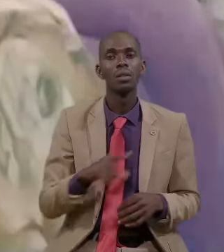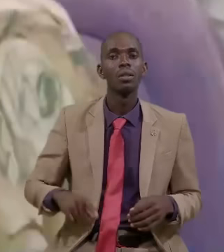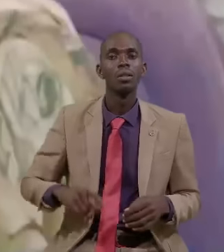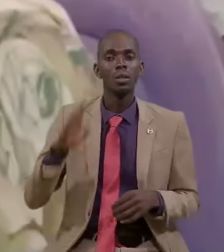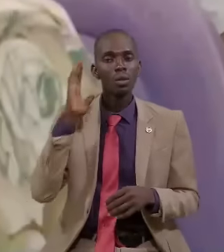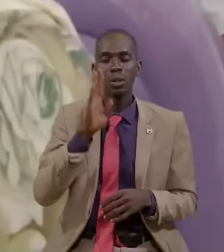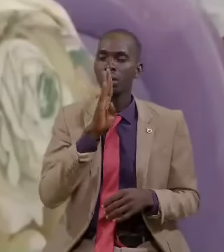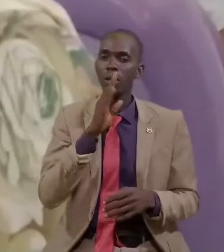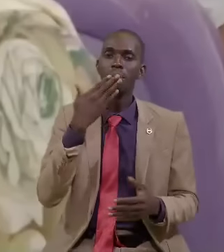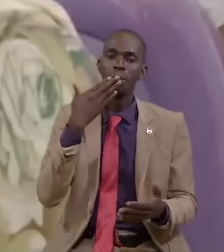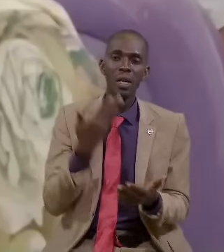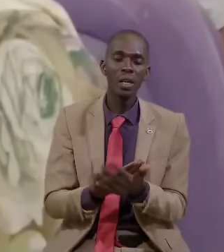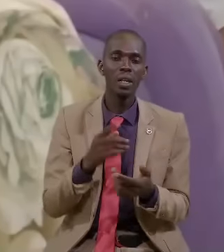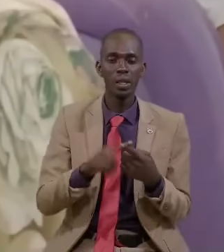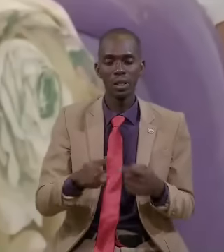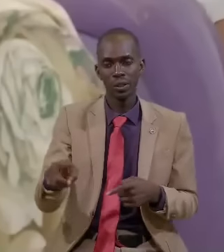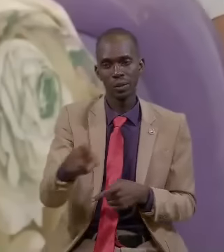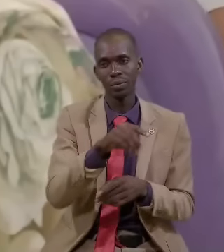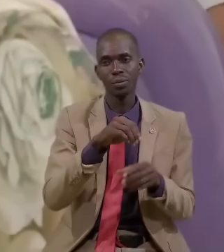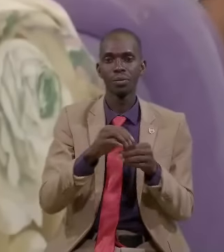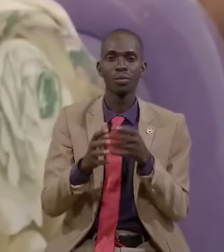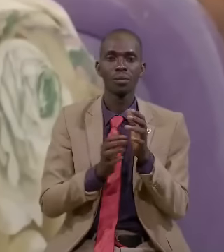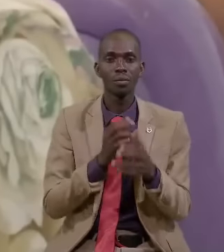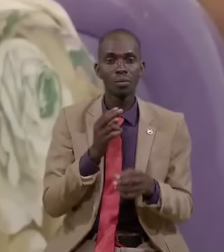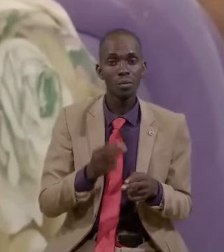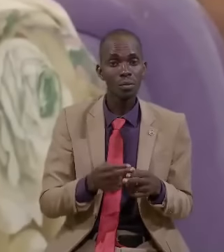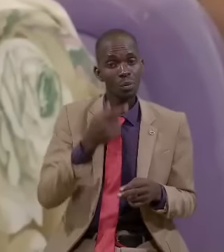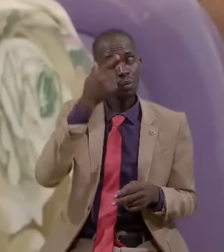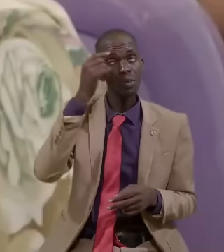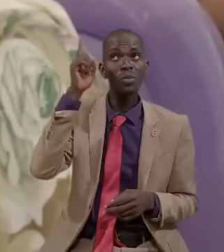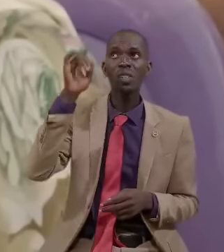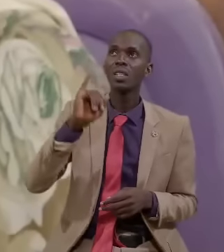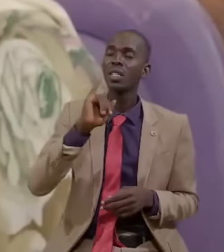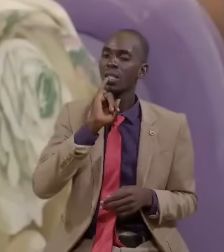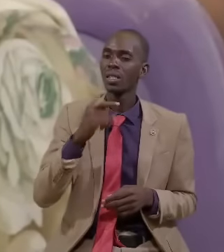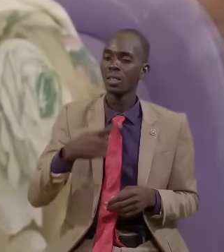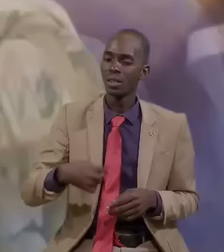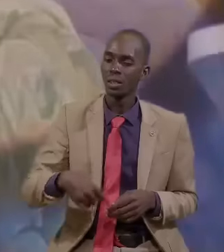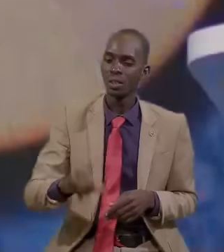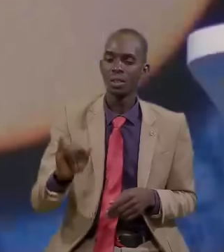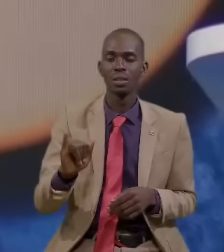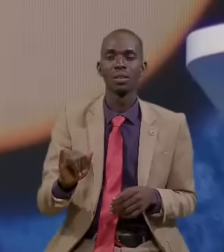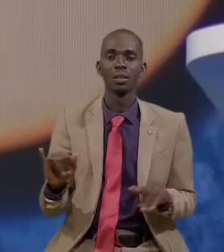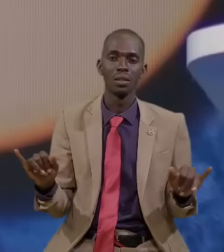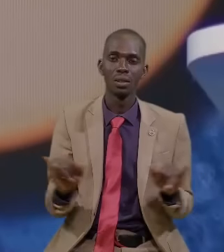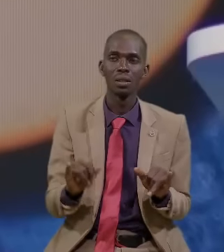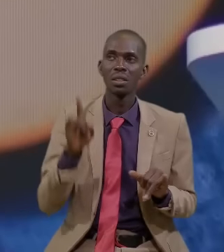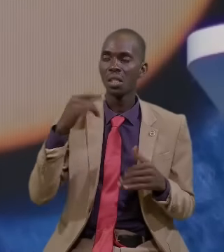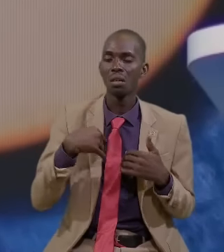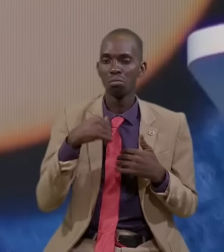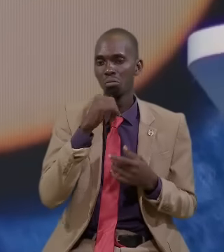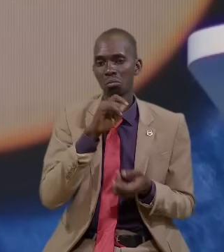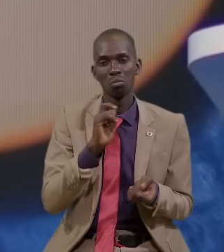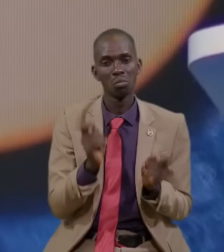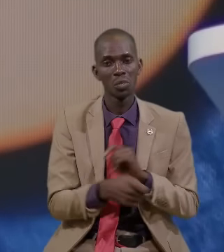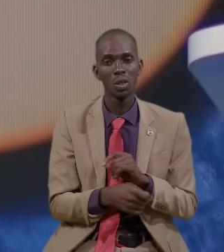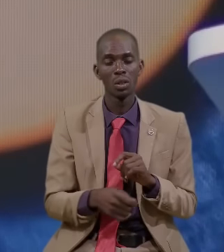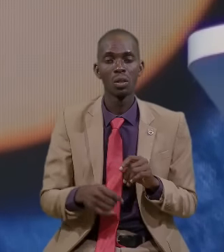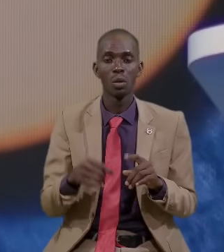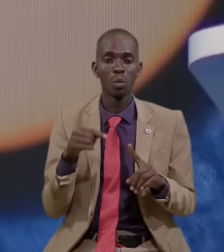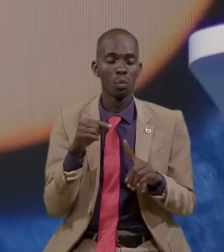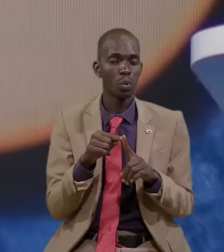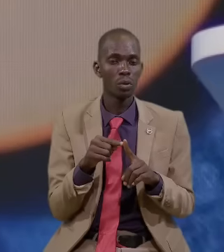unto you. Because he's still the same. He has not changed. Look at number two here. Number two